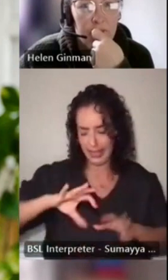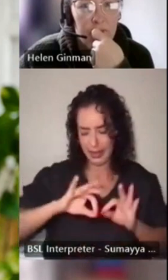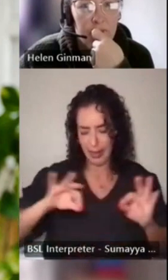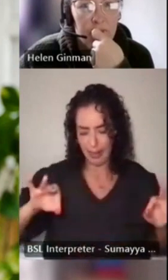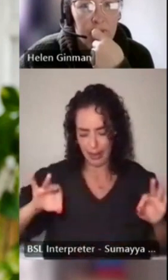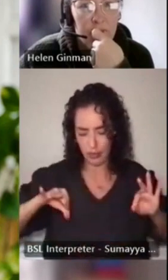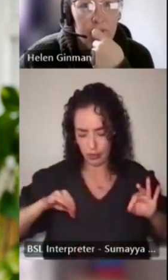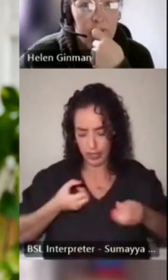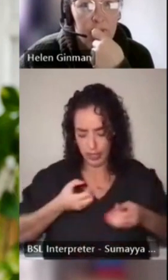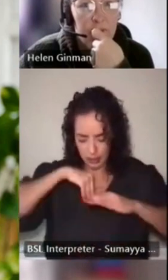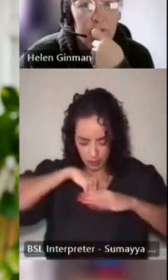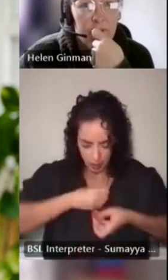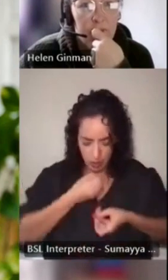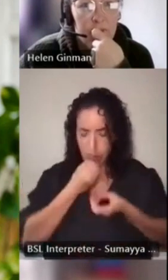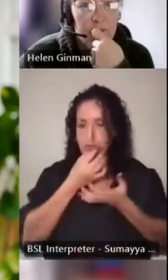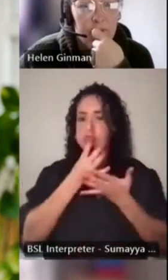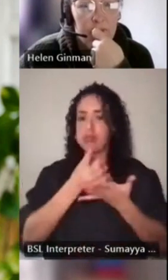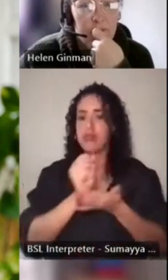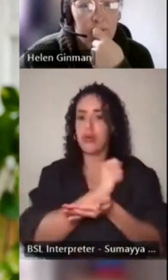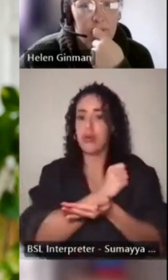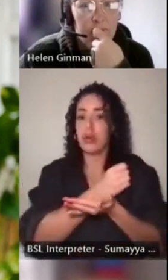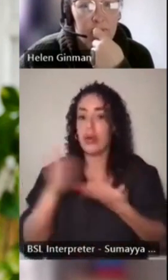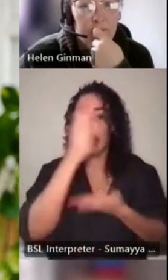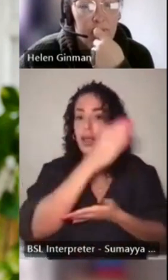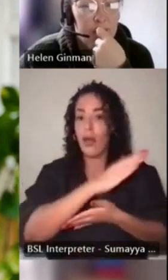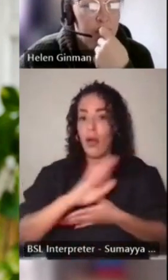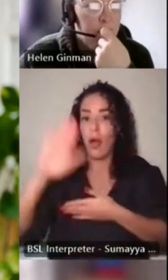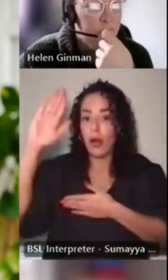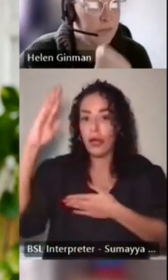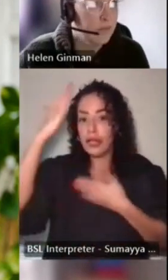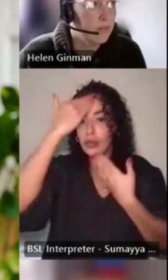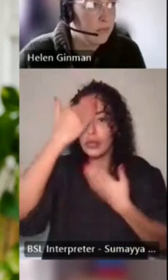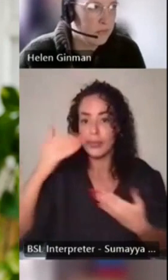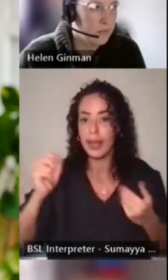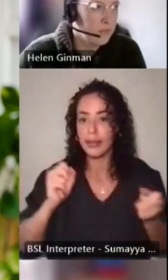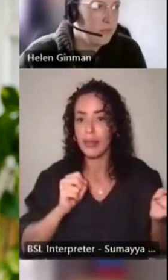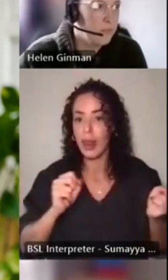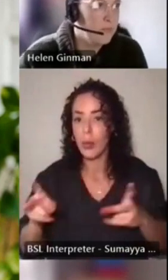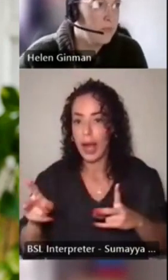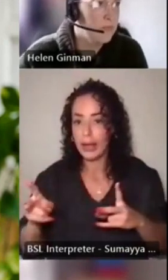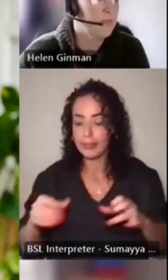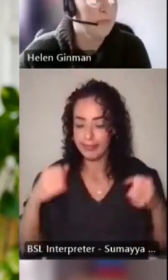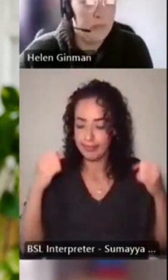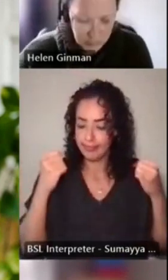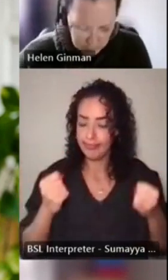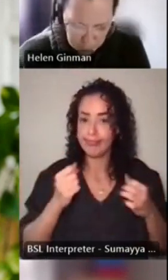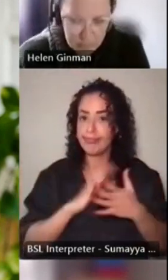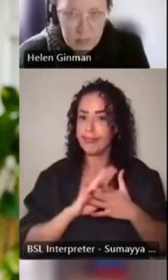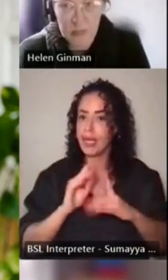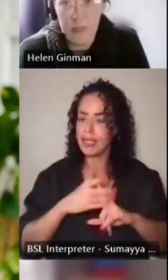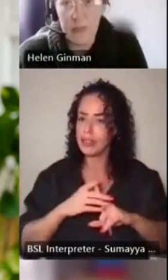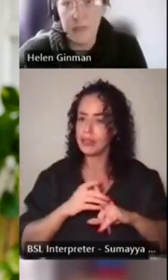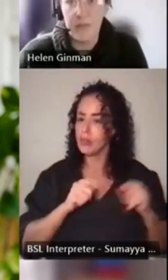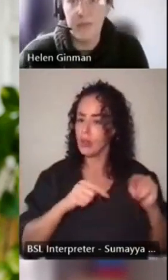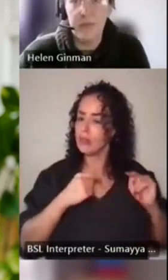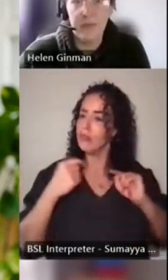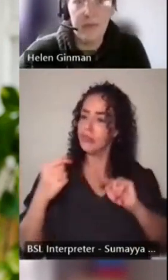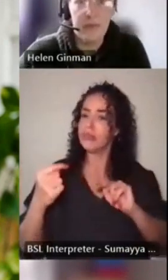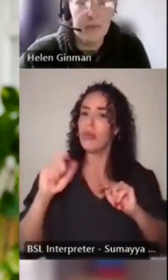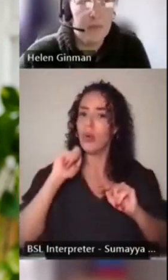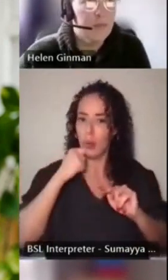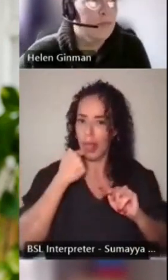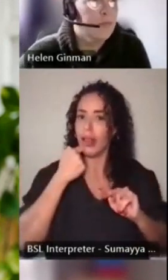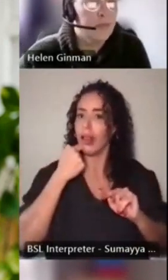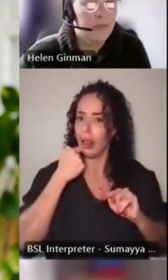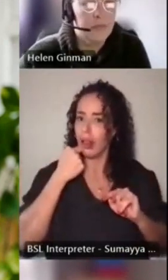in a clear, honest and respectful manner. So assertiveness involves standing up for yourself whilst respecting the